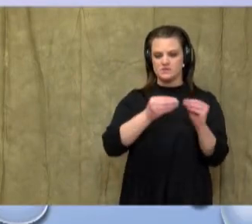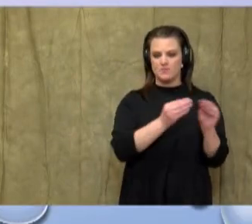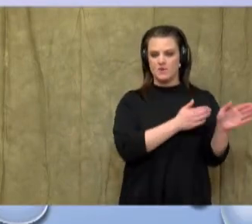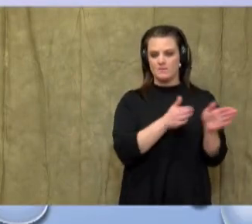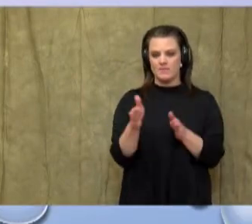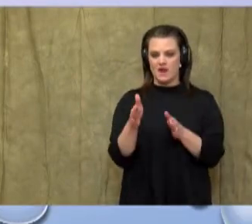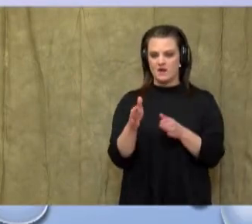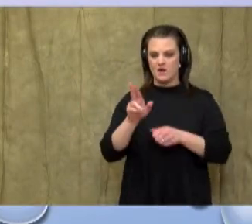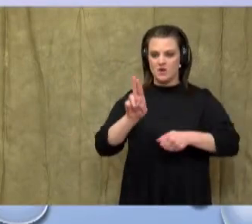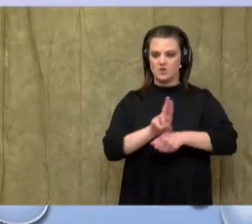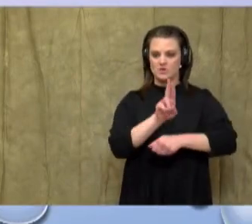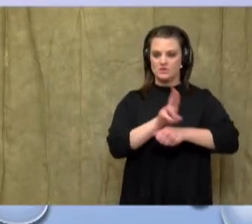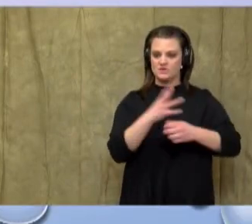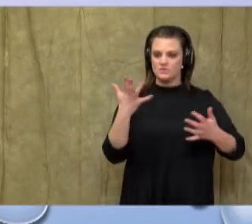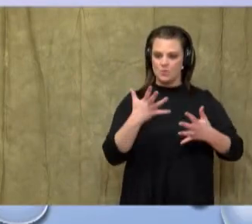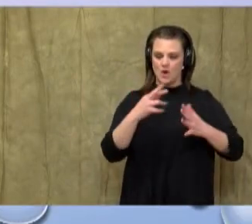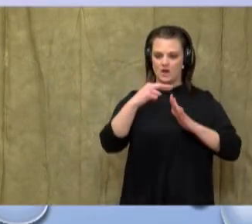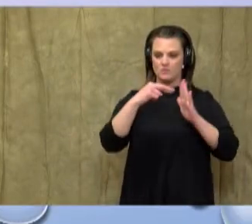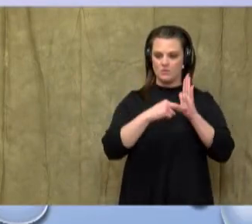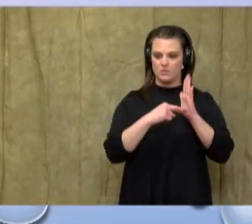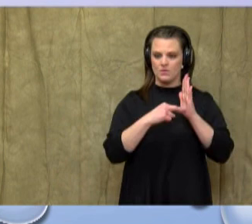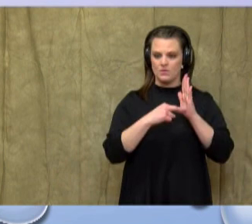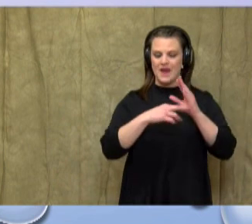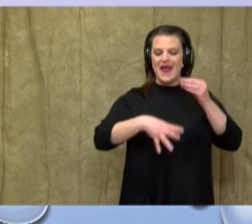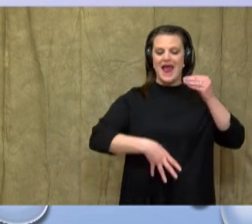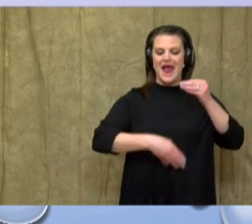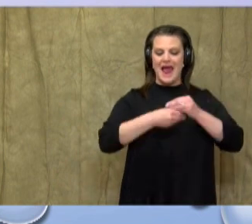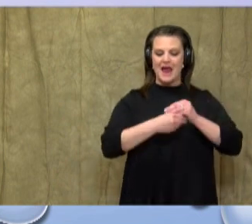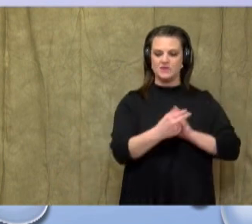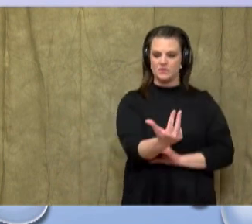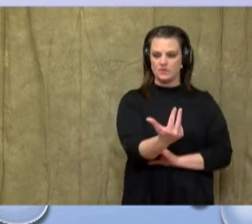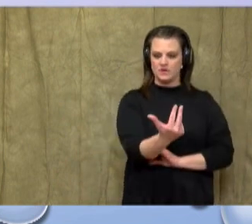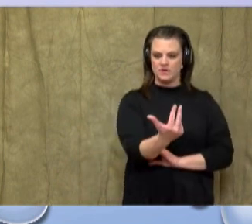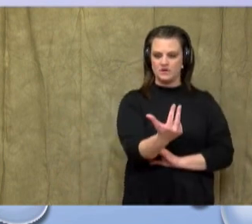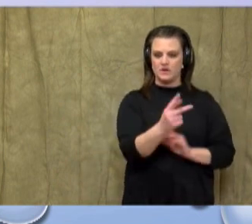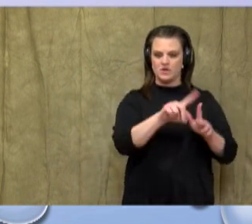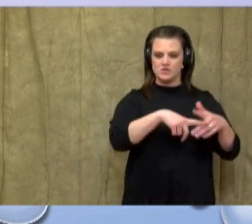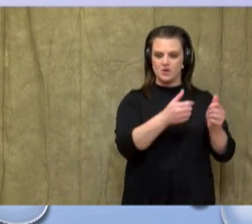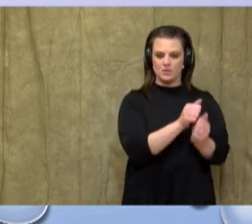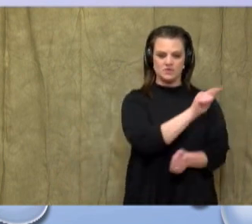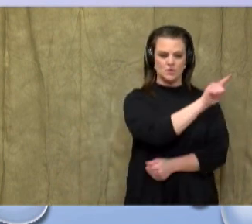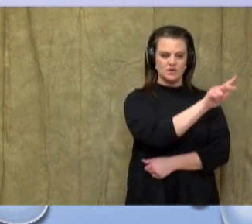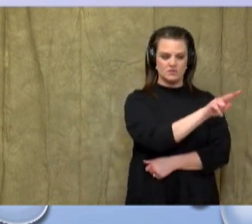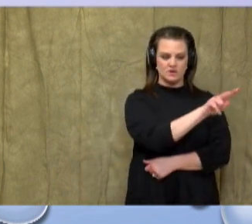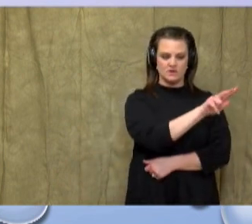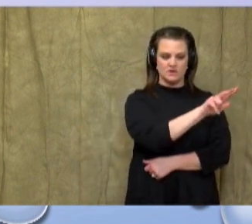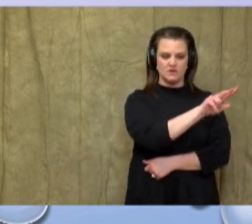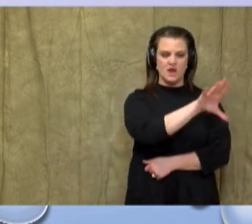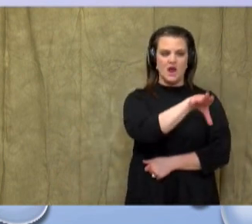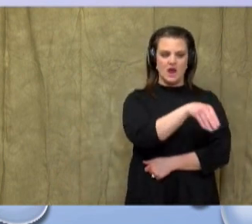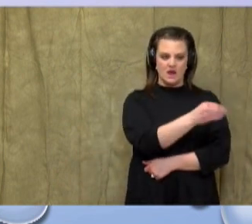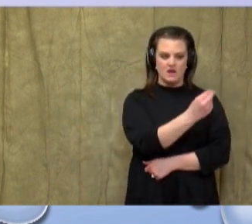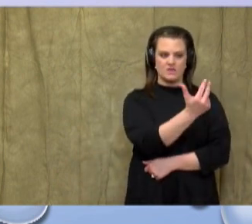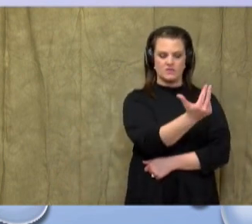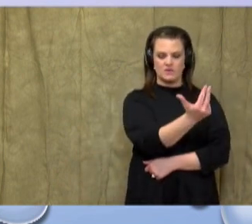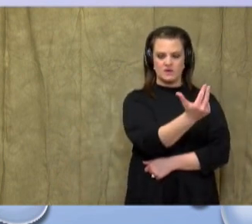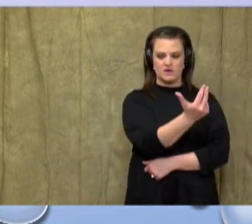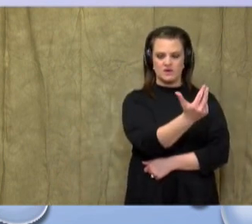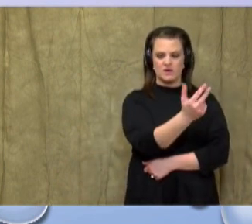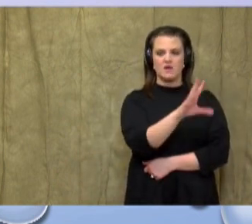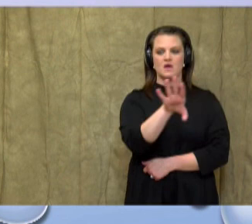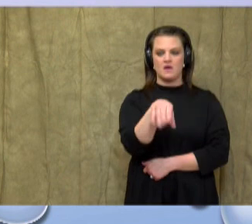rule add 3. She starts at 23. I want you to write the next